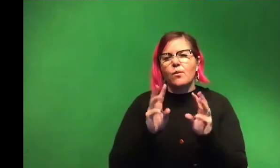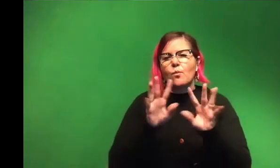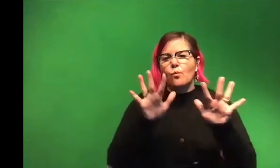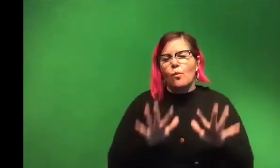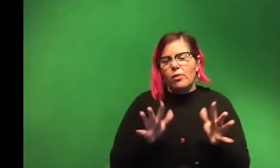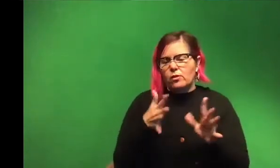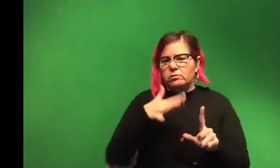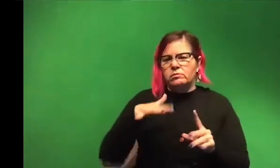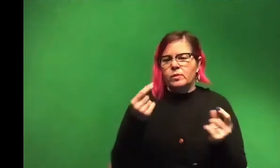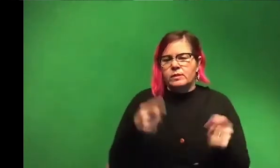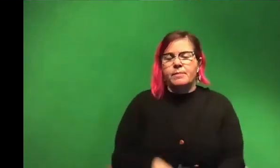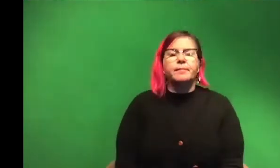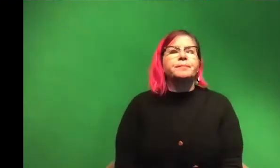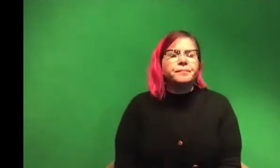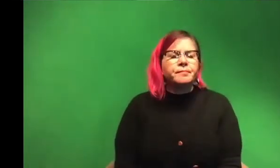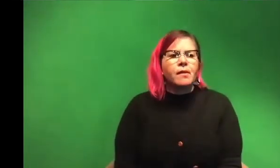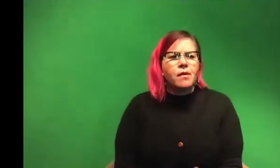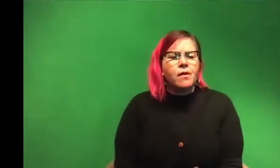gotcha. So okay,